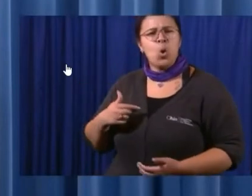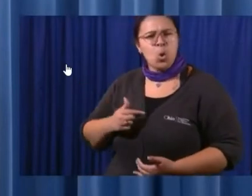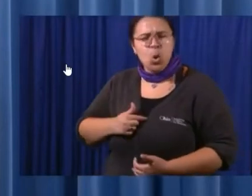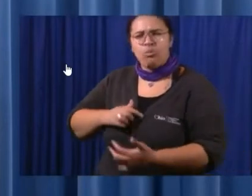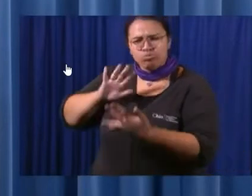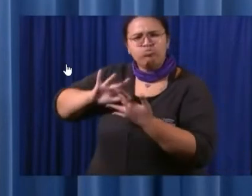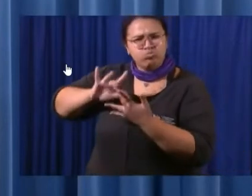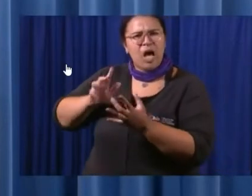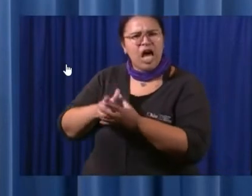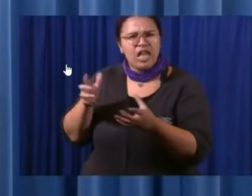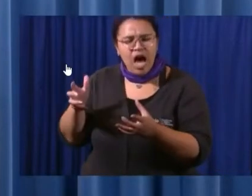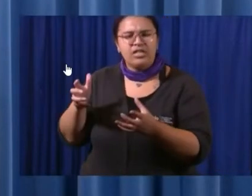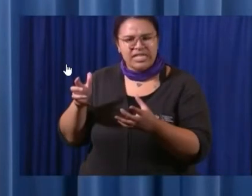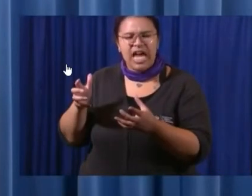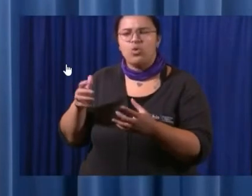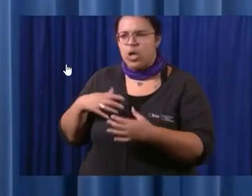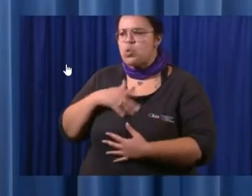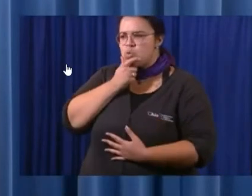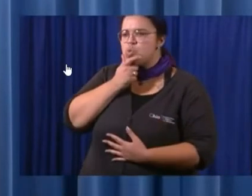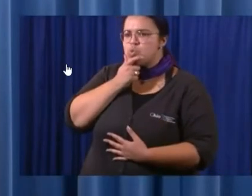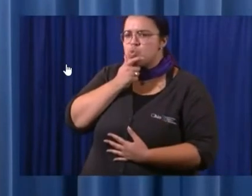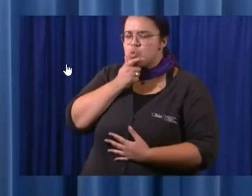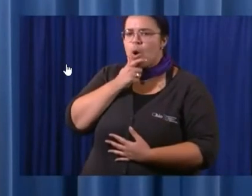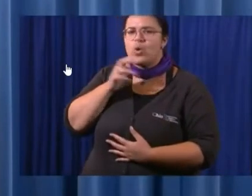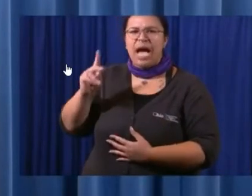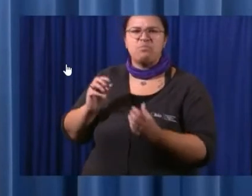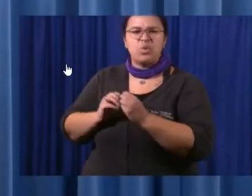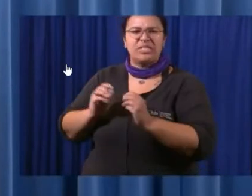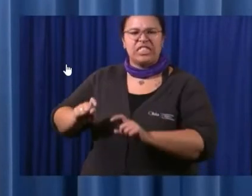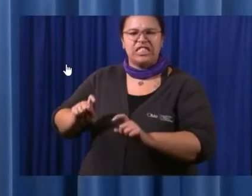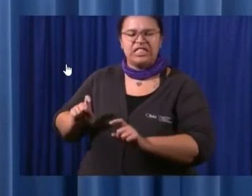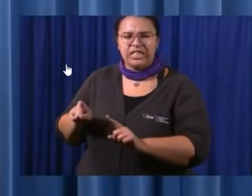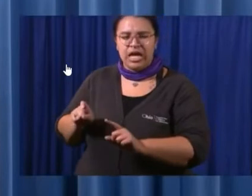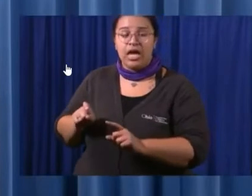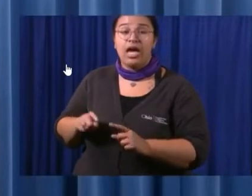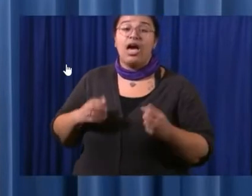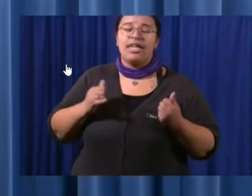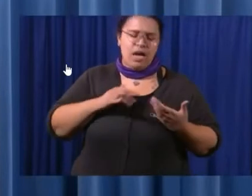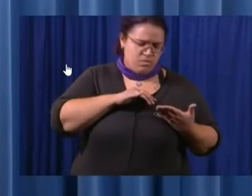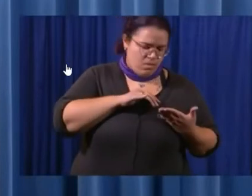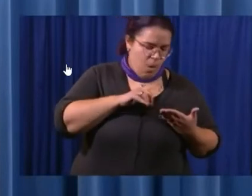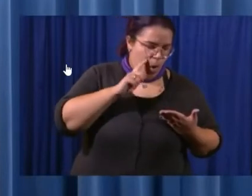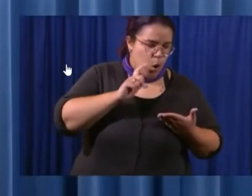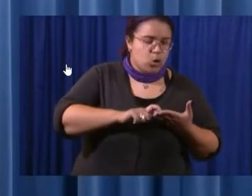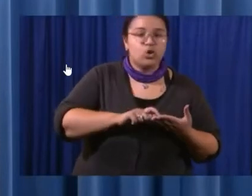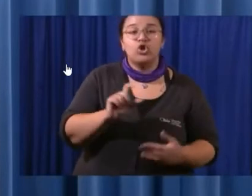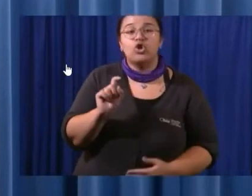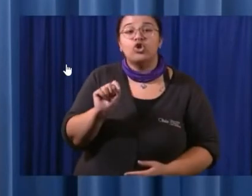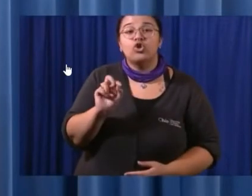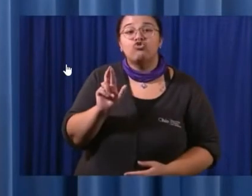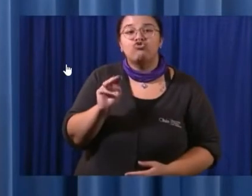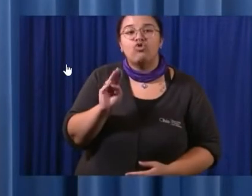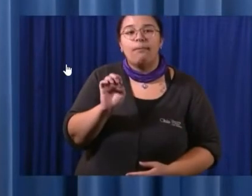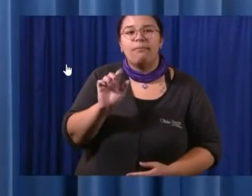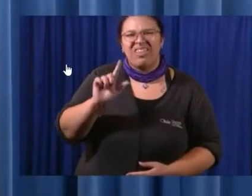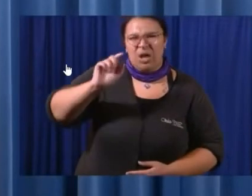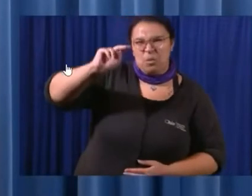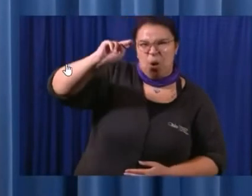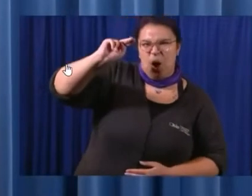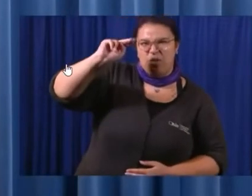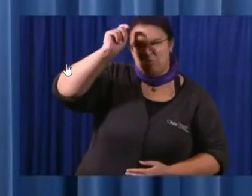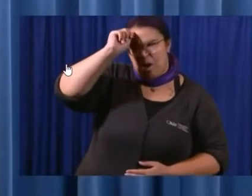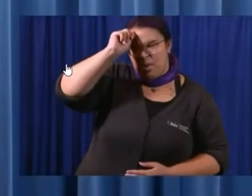we have a problem in Trumbull County. We're starting to work with officials there in Trumbull County, and I'll be asking my team,